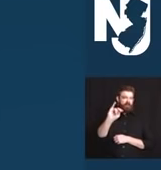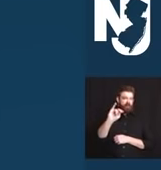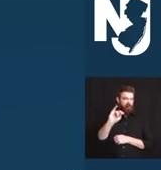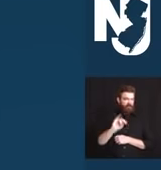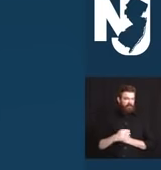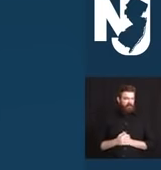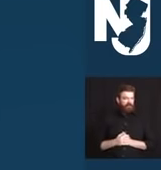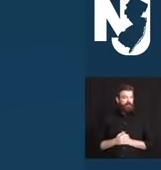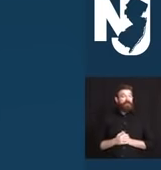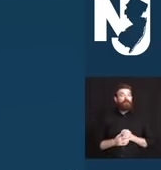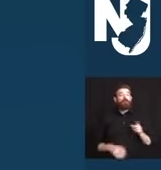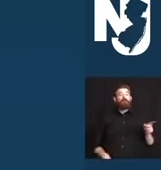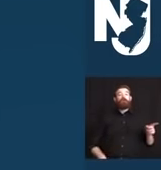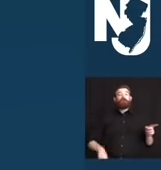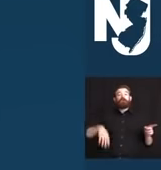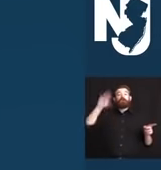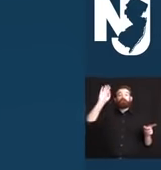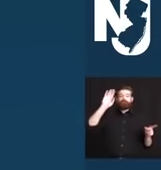was 77 years old.